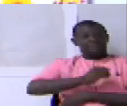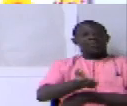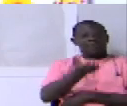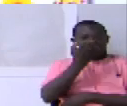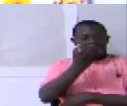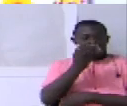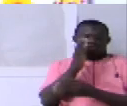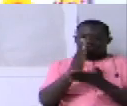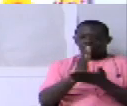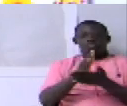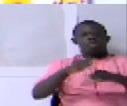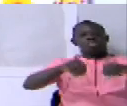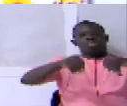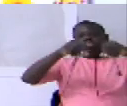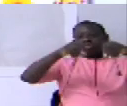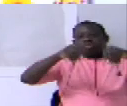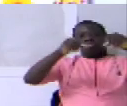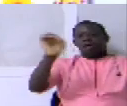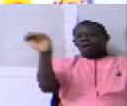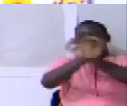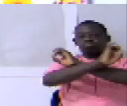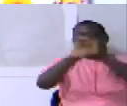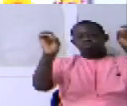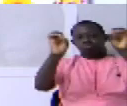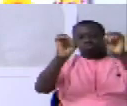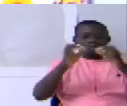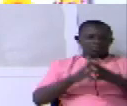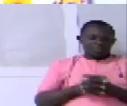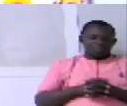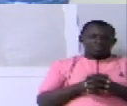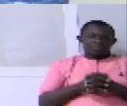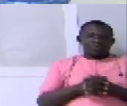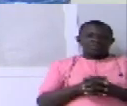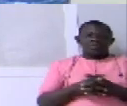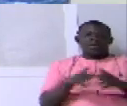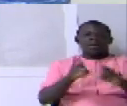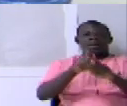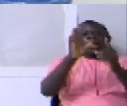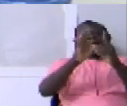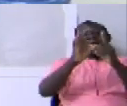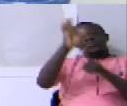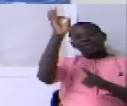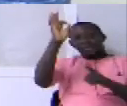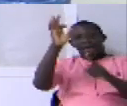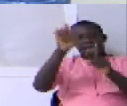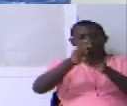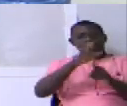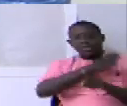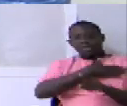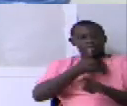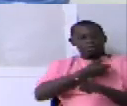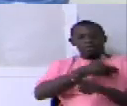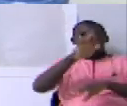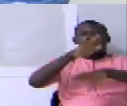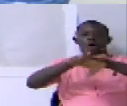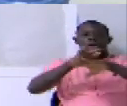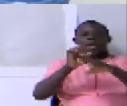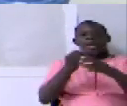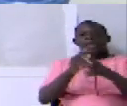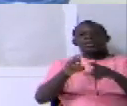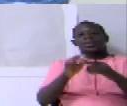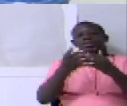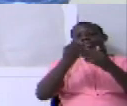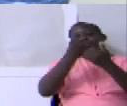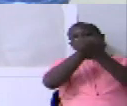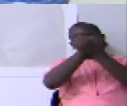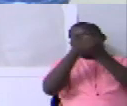asake wote bari nteni ka den domoro men na banku bukatara ko. Special treatment for prison officers? Fodo wolem ne ka topotoro ke